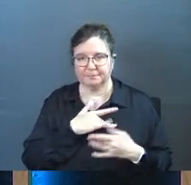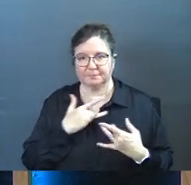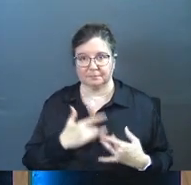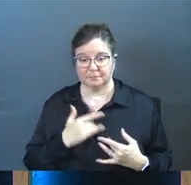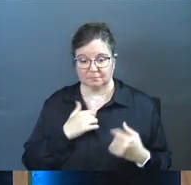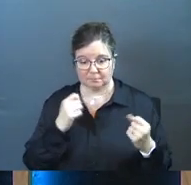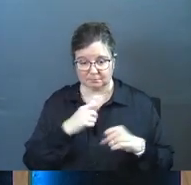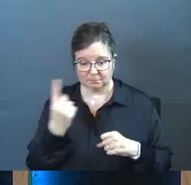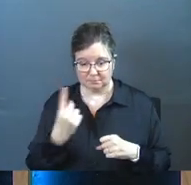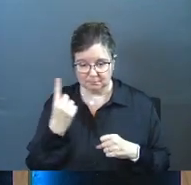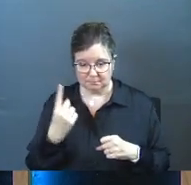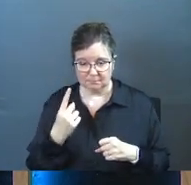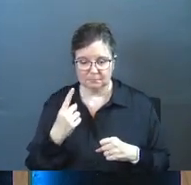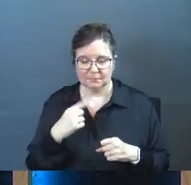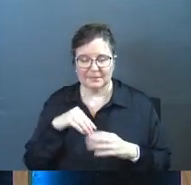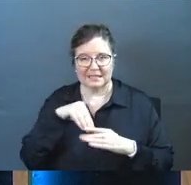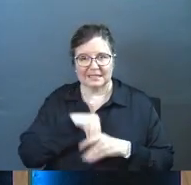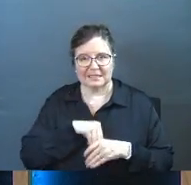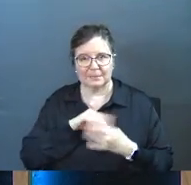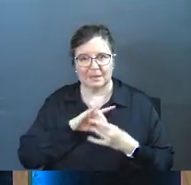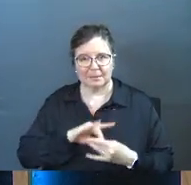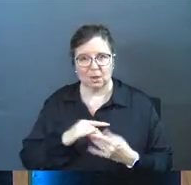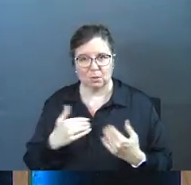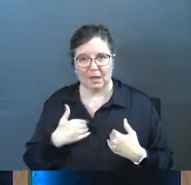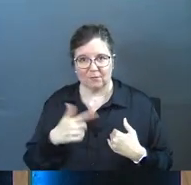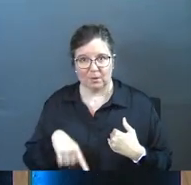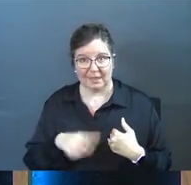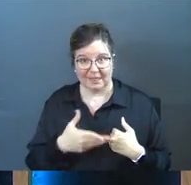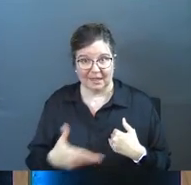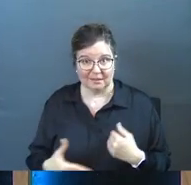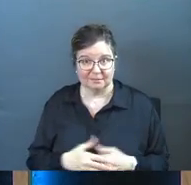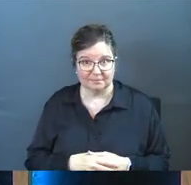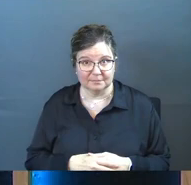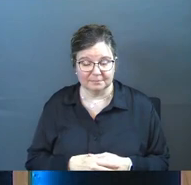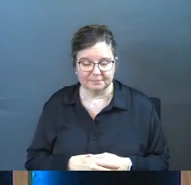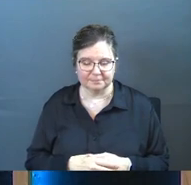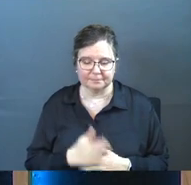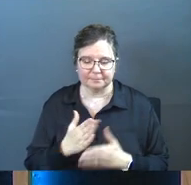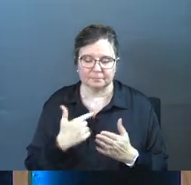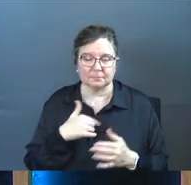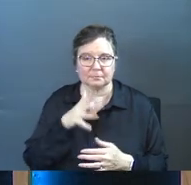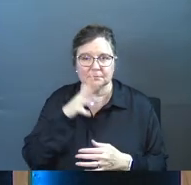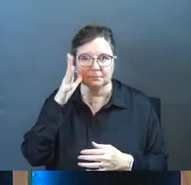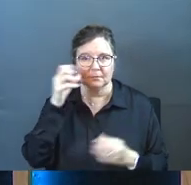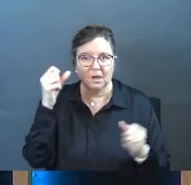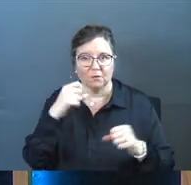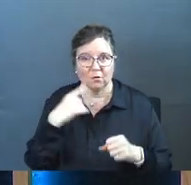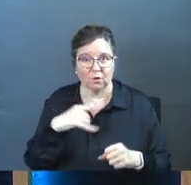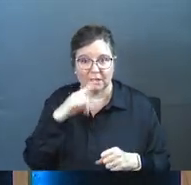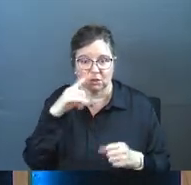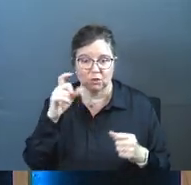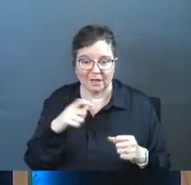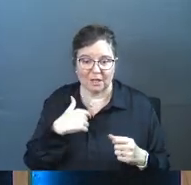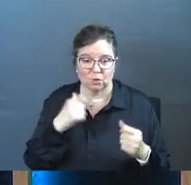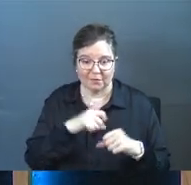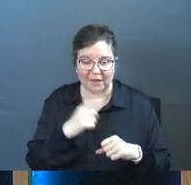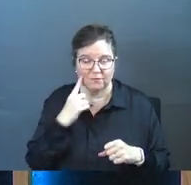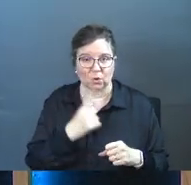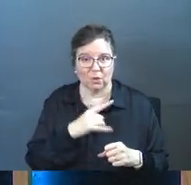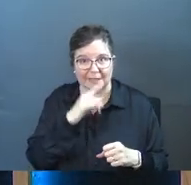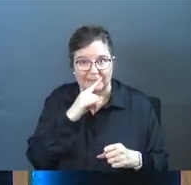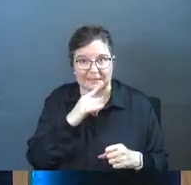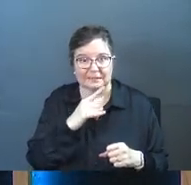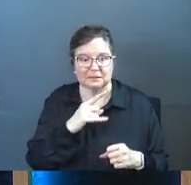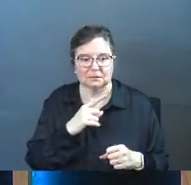that when you fight for something, it deepens the bond you have with that thing. Some of you parents have fought for your kids. You've had to fight for your